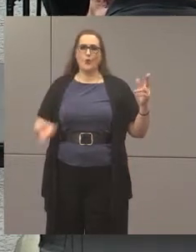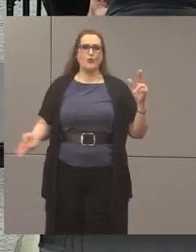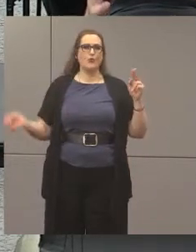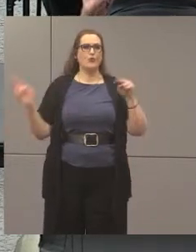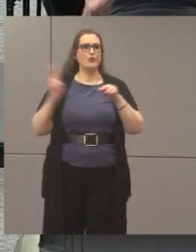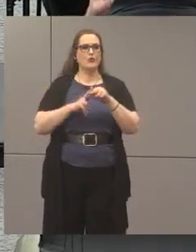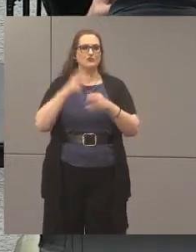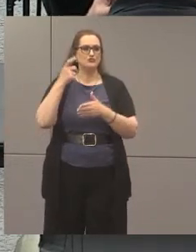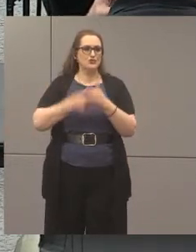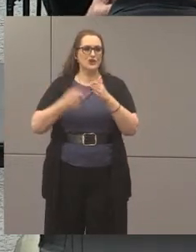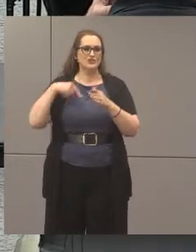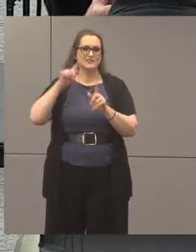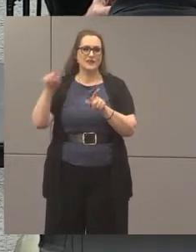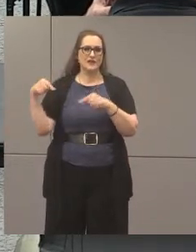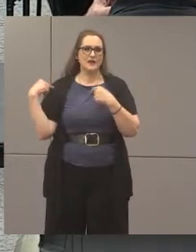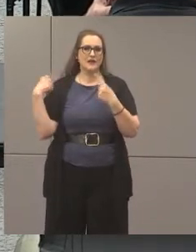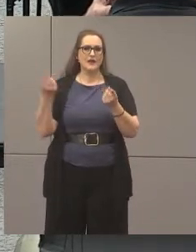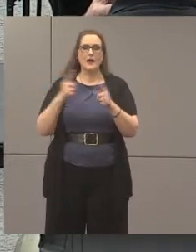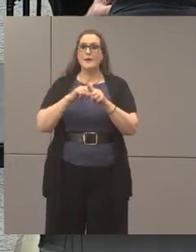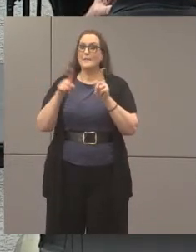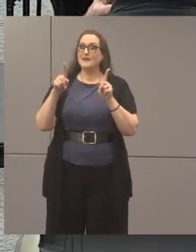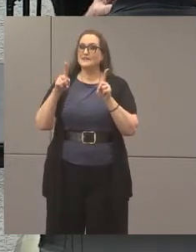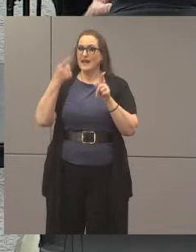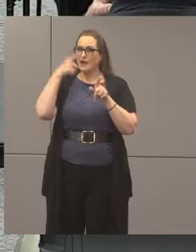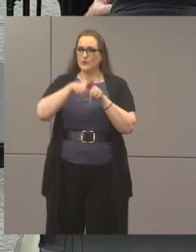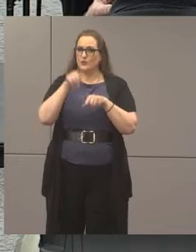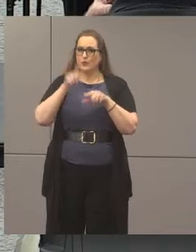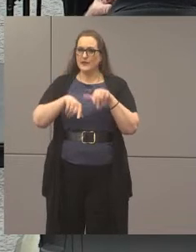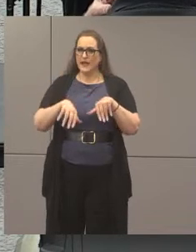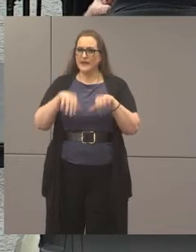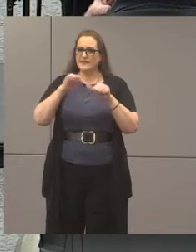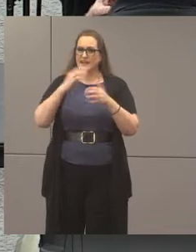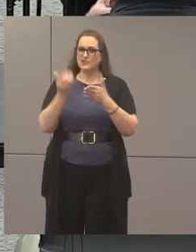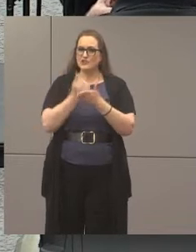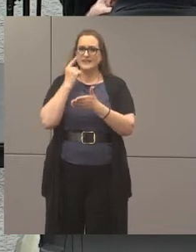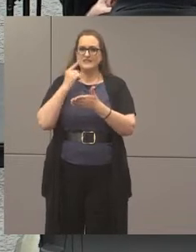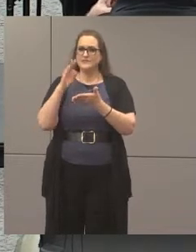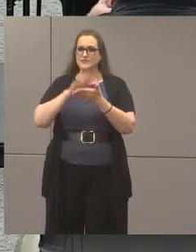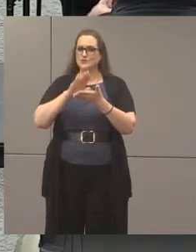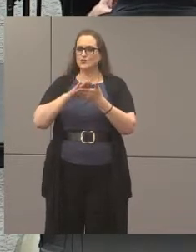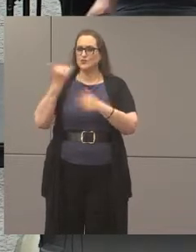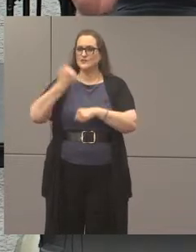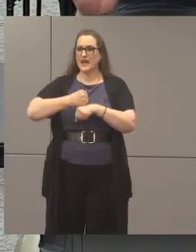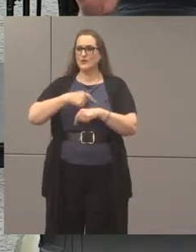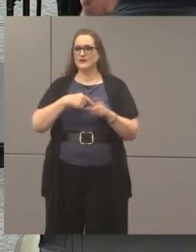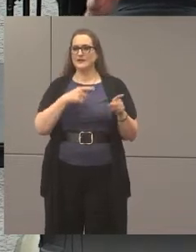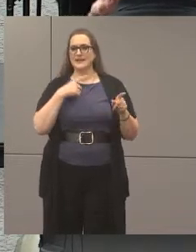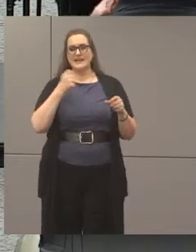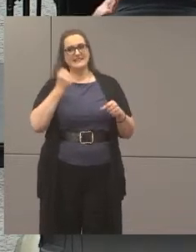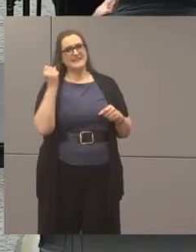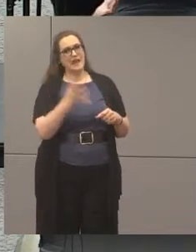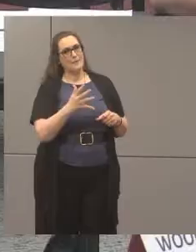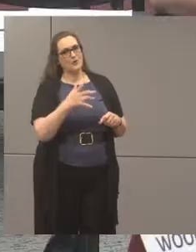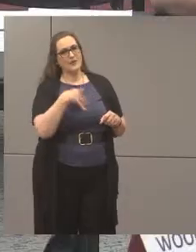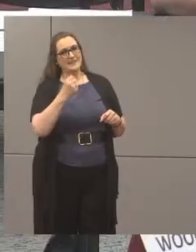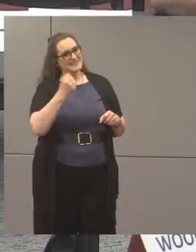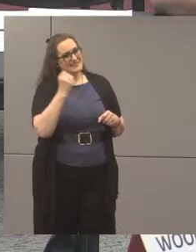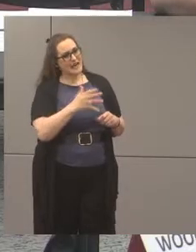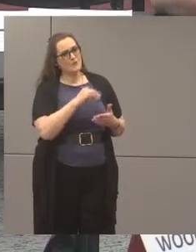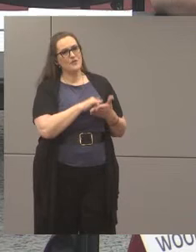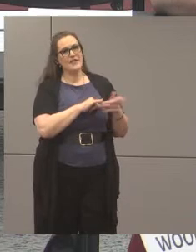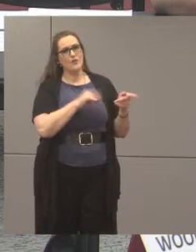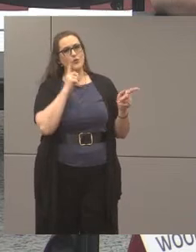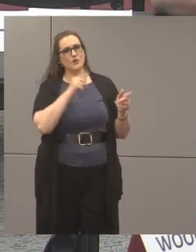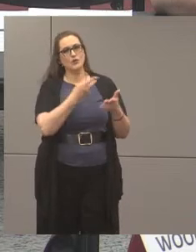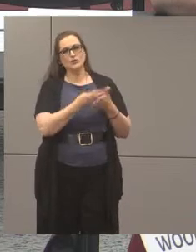and charged us for it. But I agree, we can't take a chance of shutting school down. It's a gamble, and it's a gamble Mr. that Freeman? we